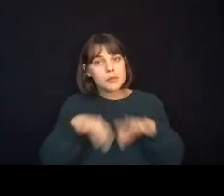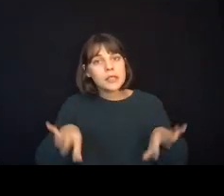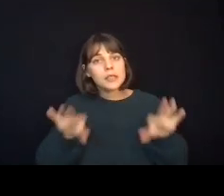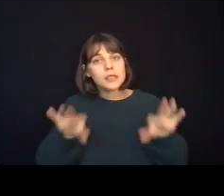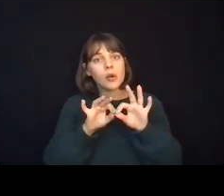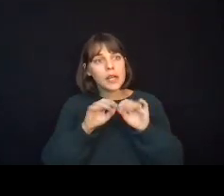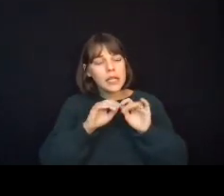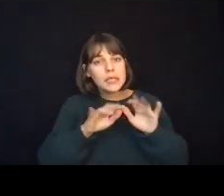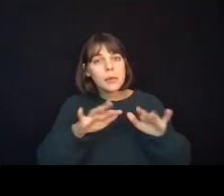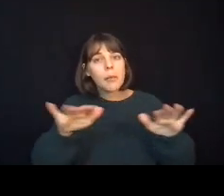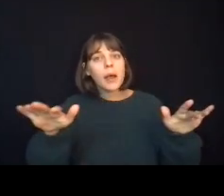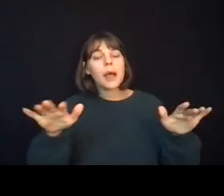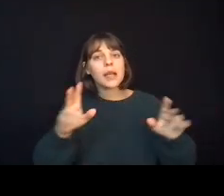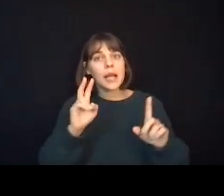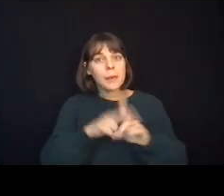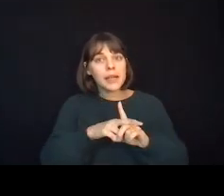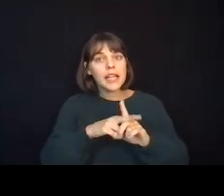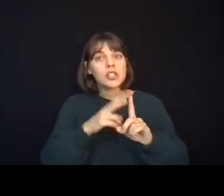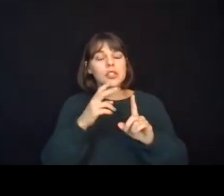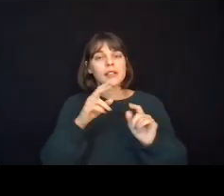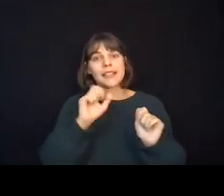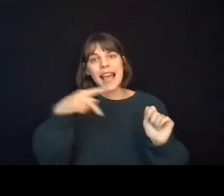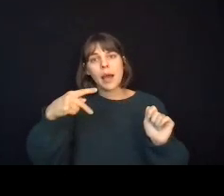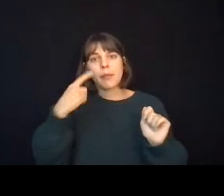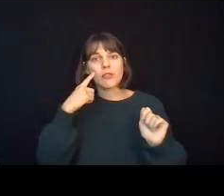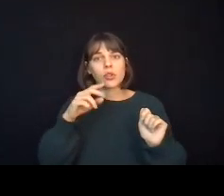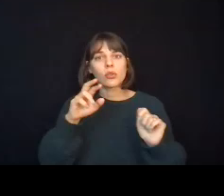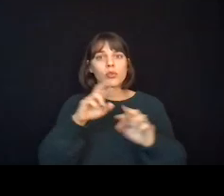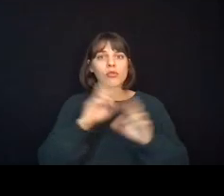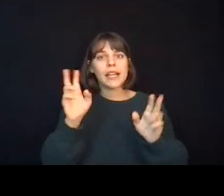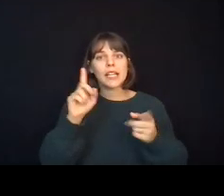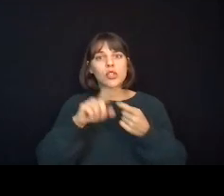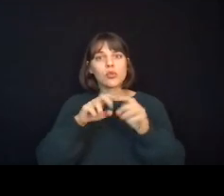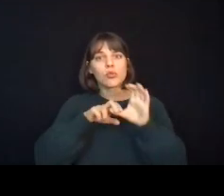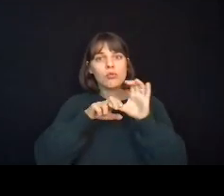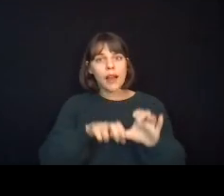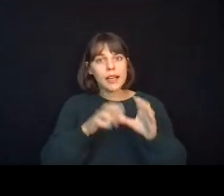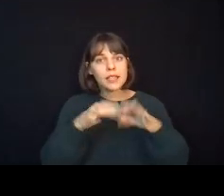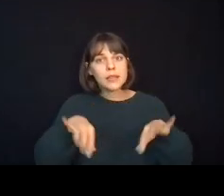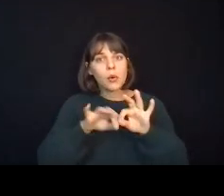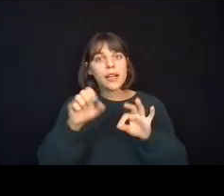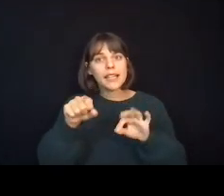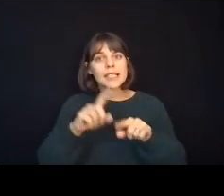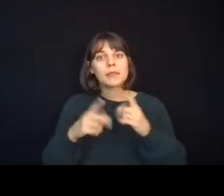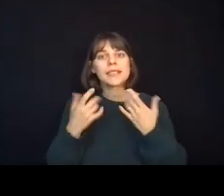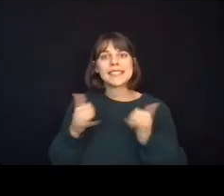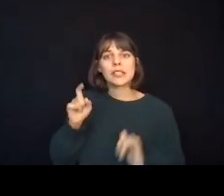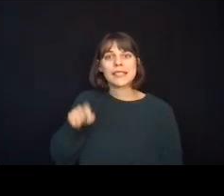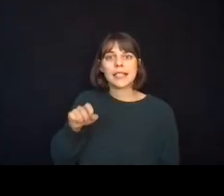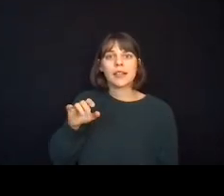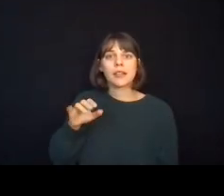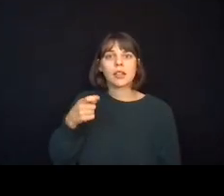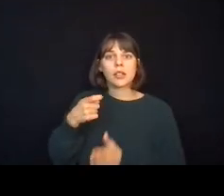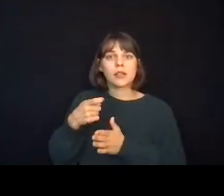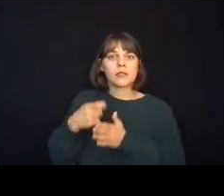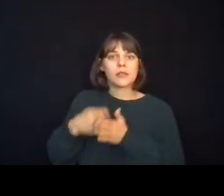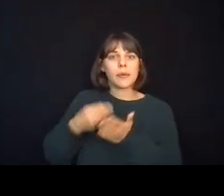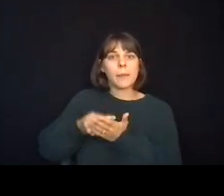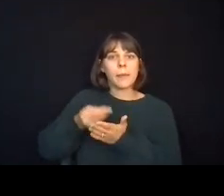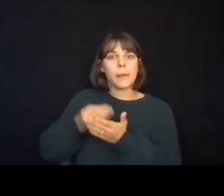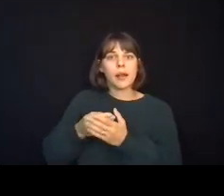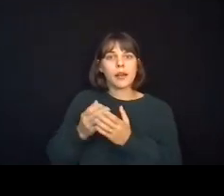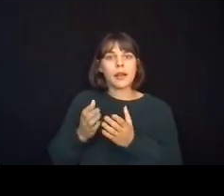the application Ready to Ride, we still do continue to need fare boxes. So we've been working through the past couple